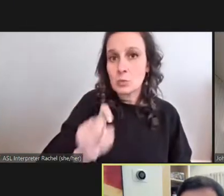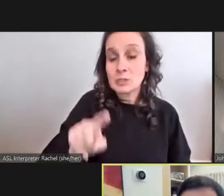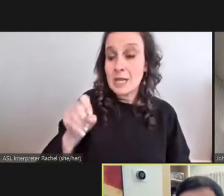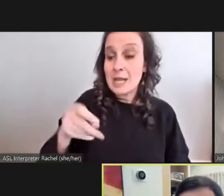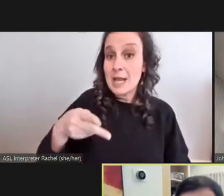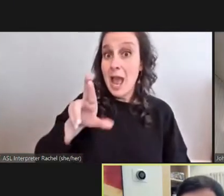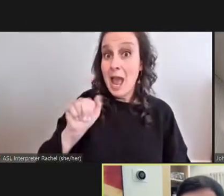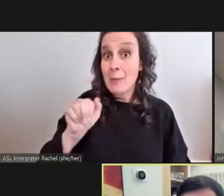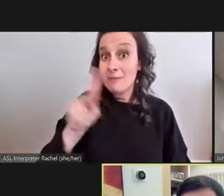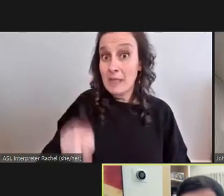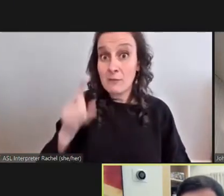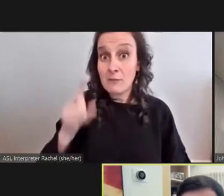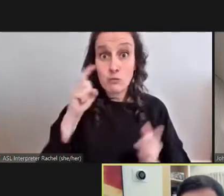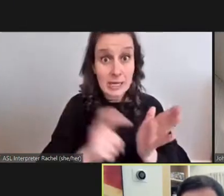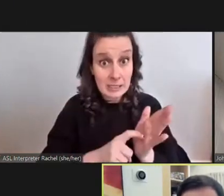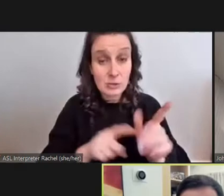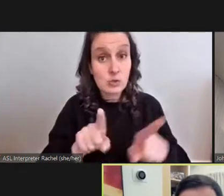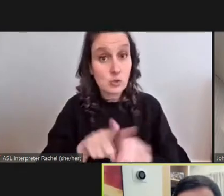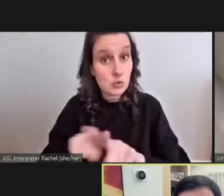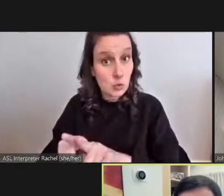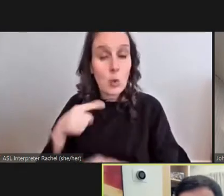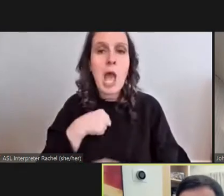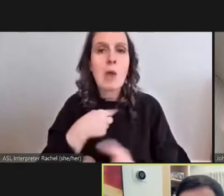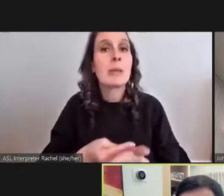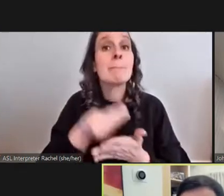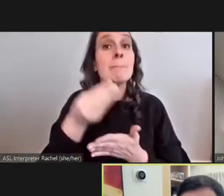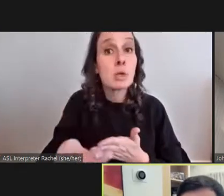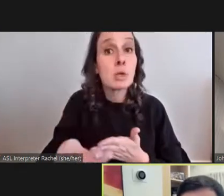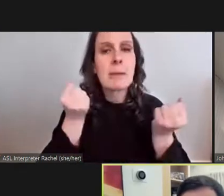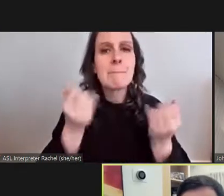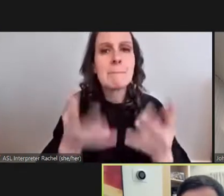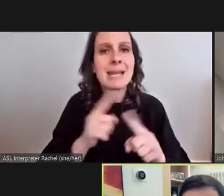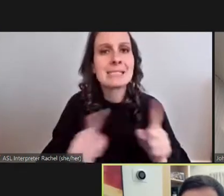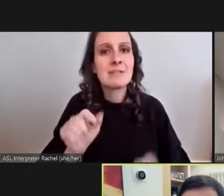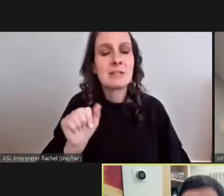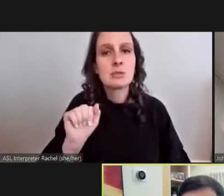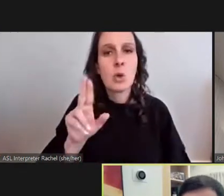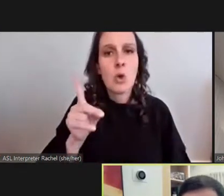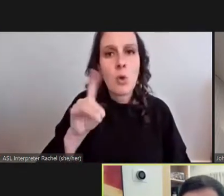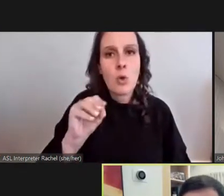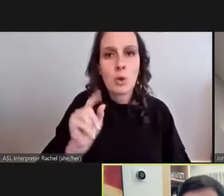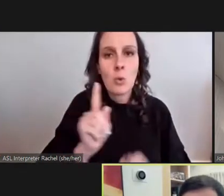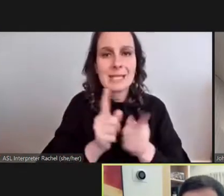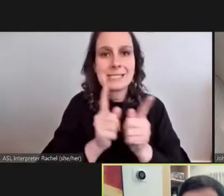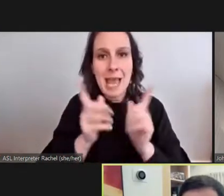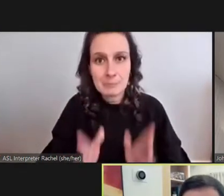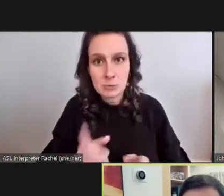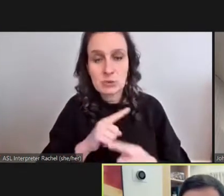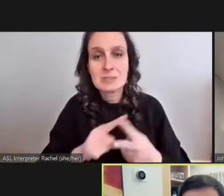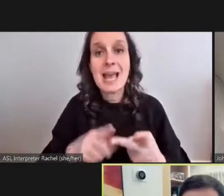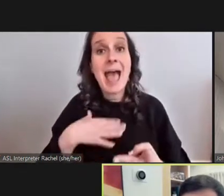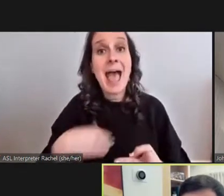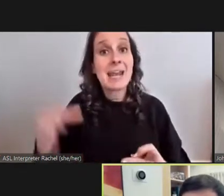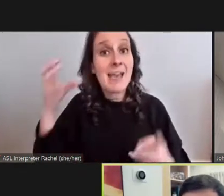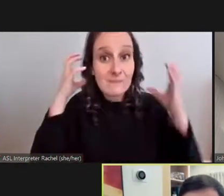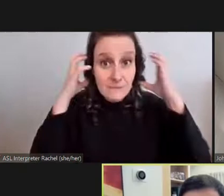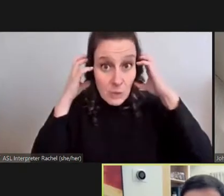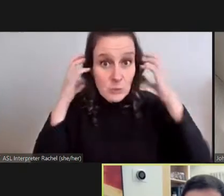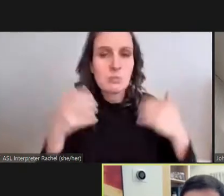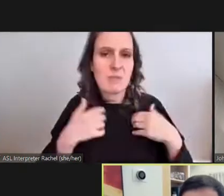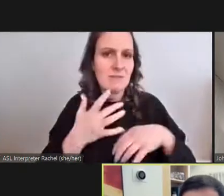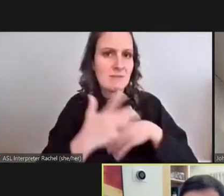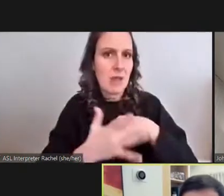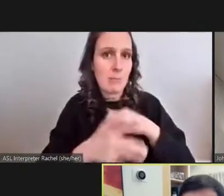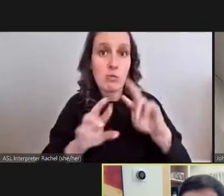recognized this too, and we purchased a number of audio adapters and headphones so that we would have those